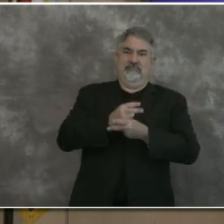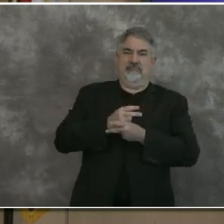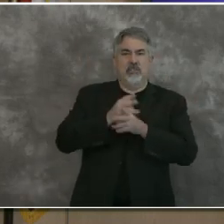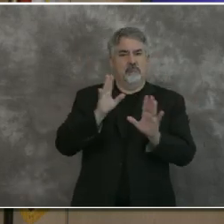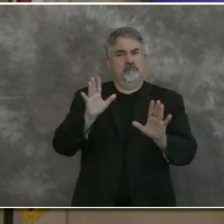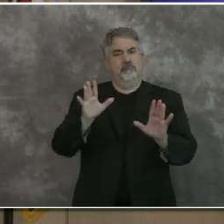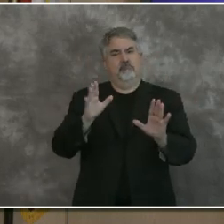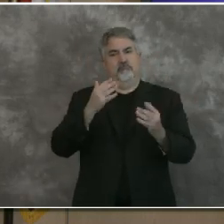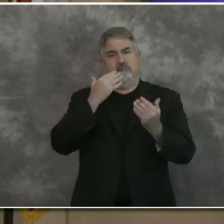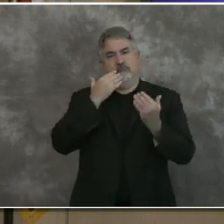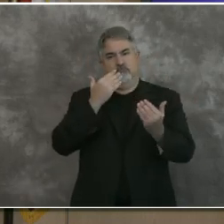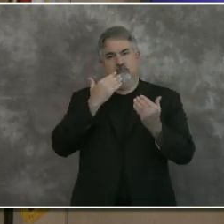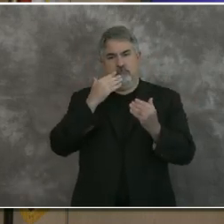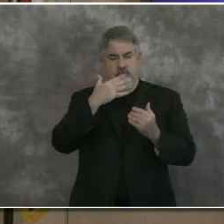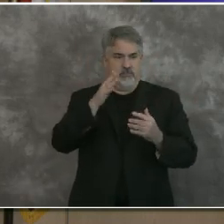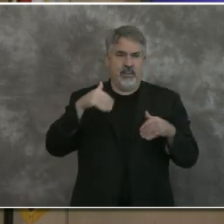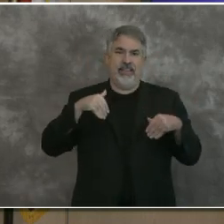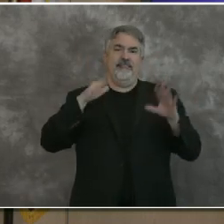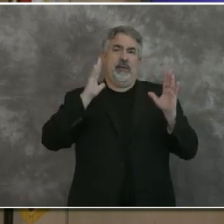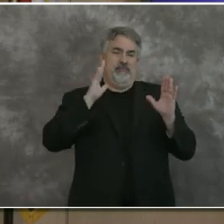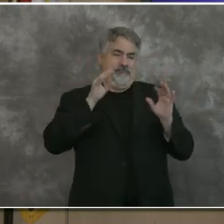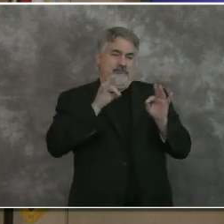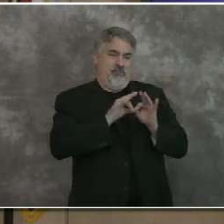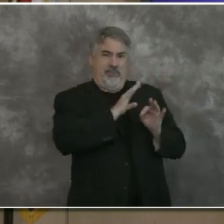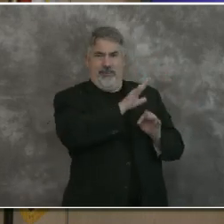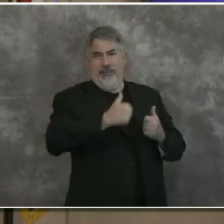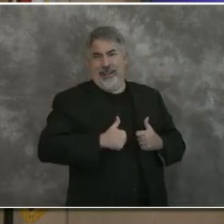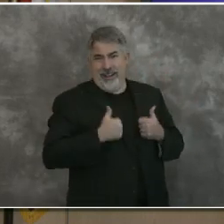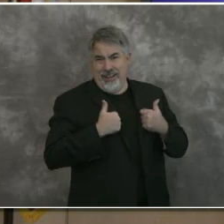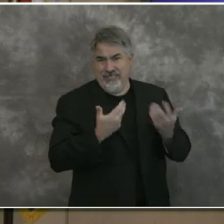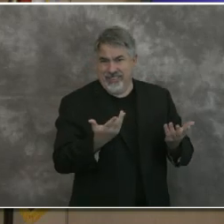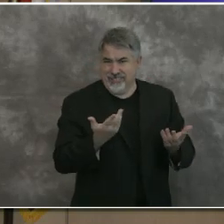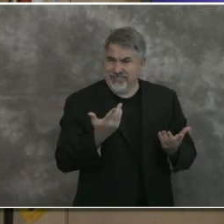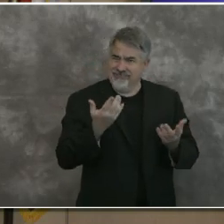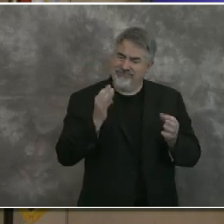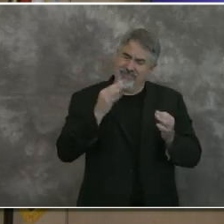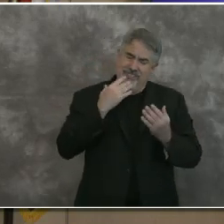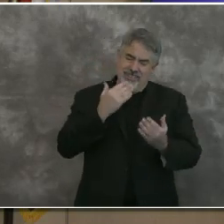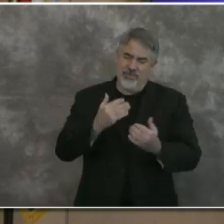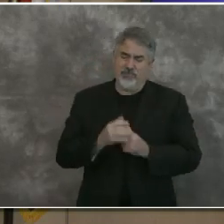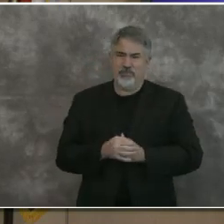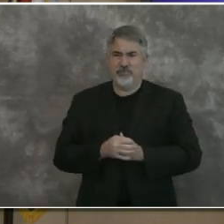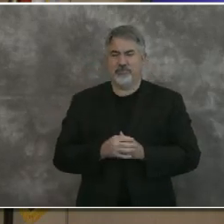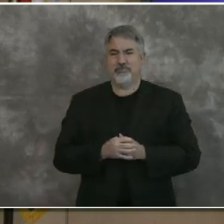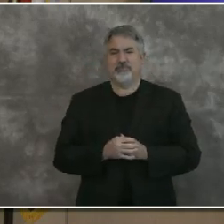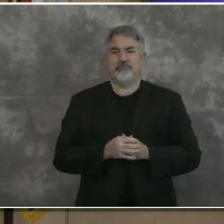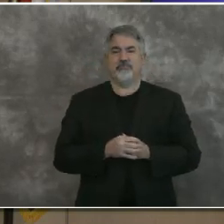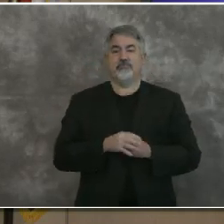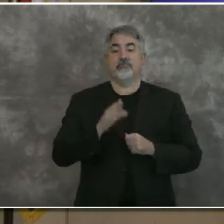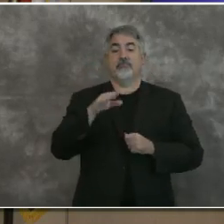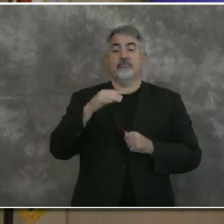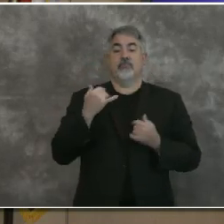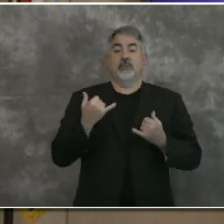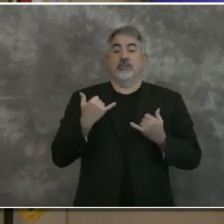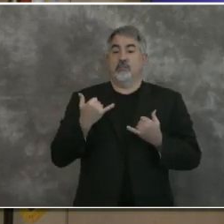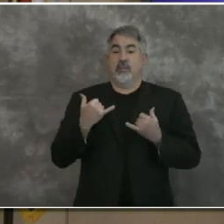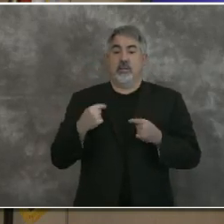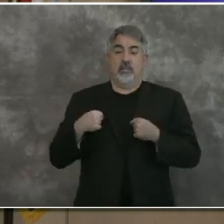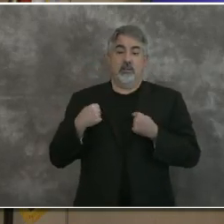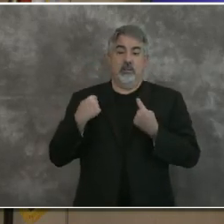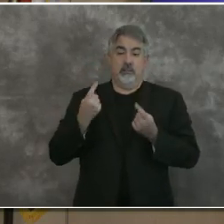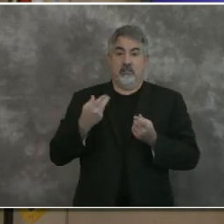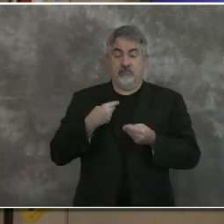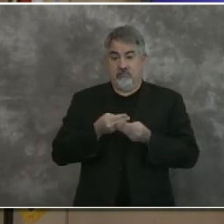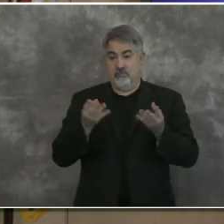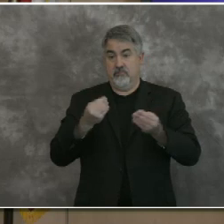your sacrifice and commend you for taking that extra step. Because it's been a couple of days since we last met, I'm going to be brief